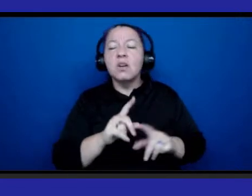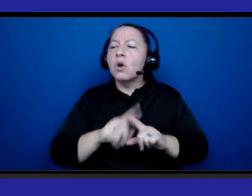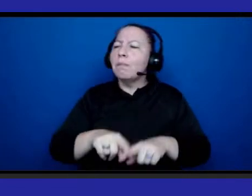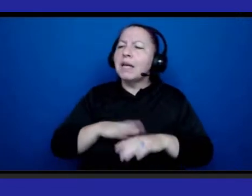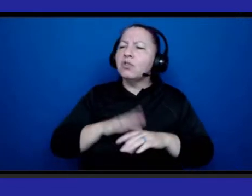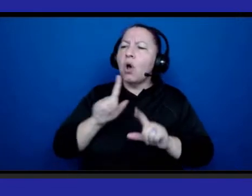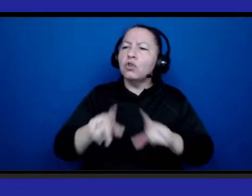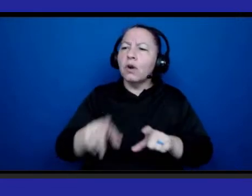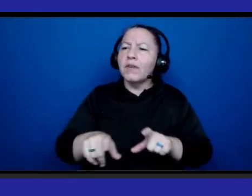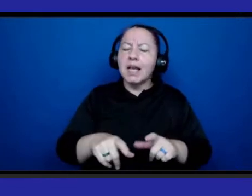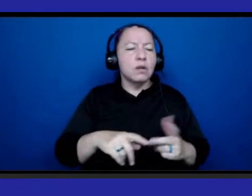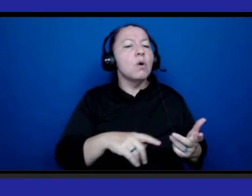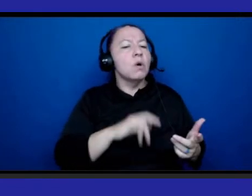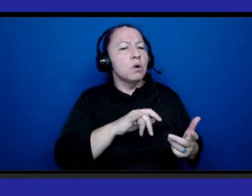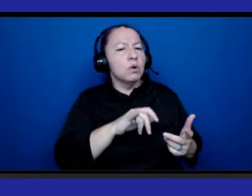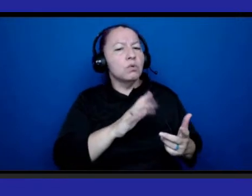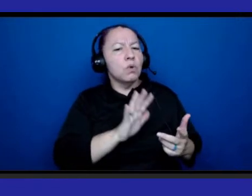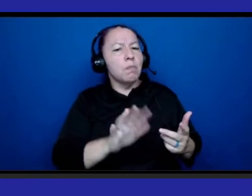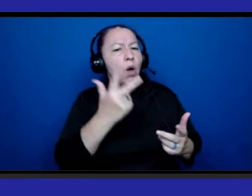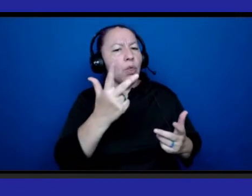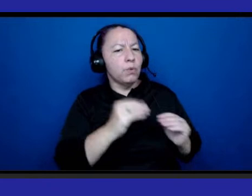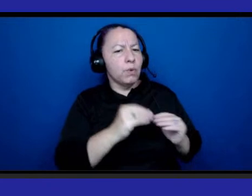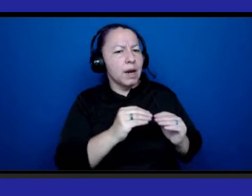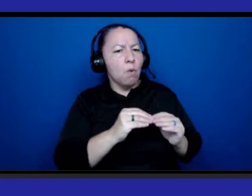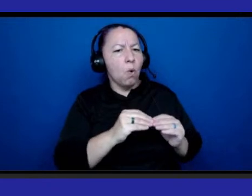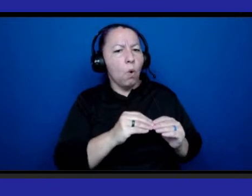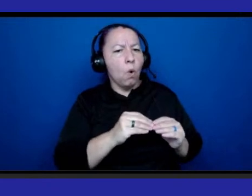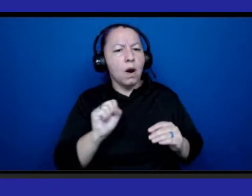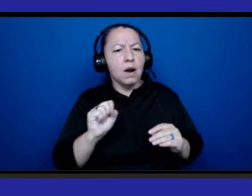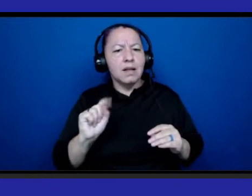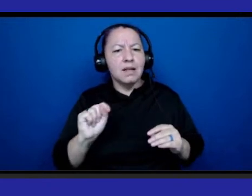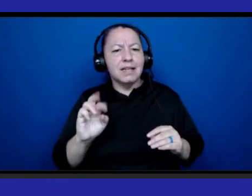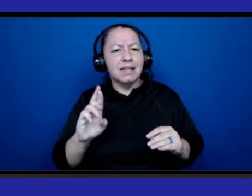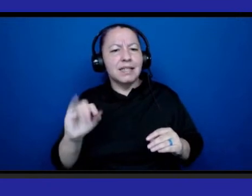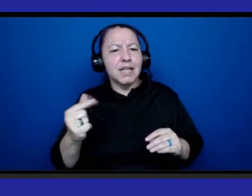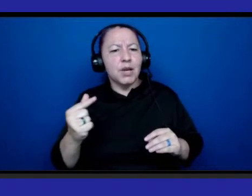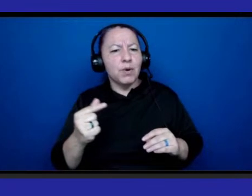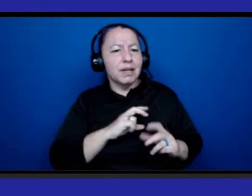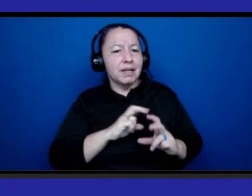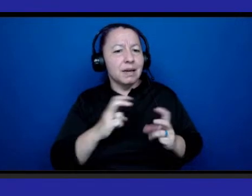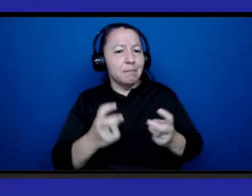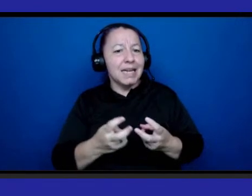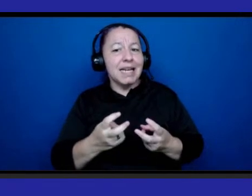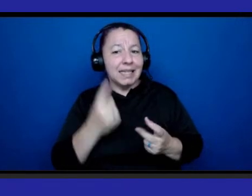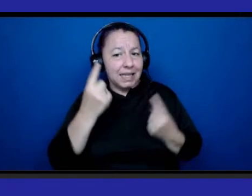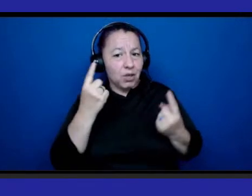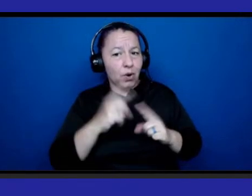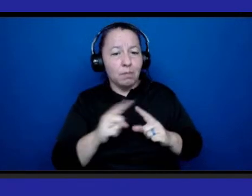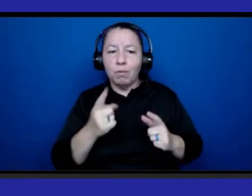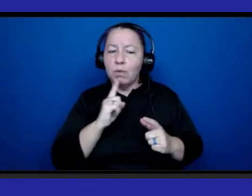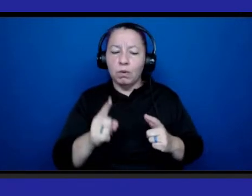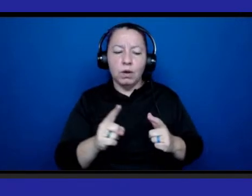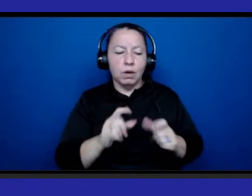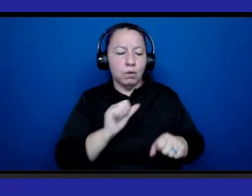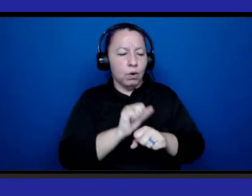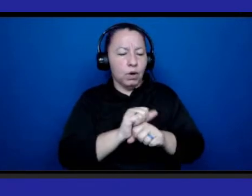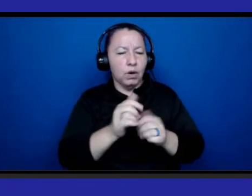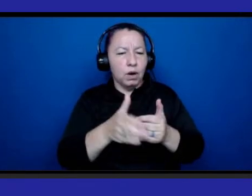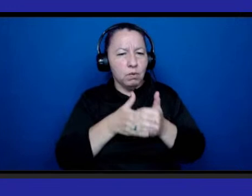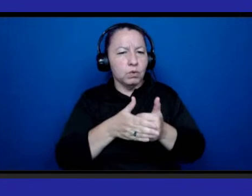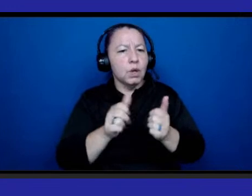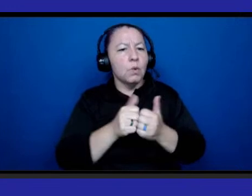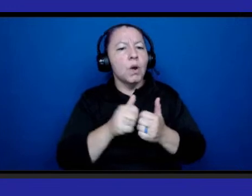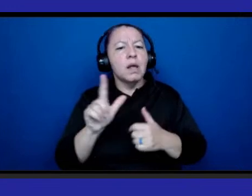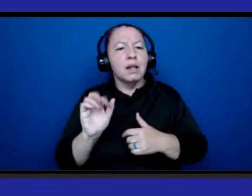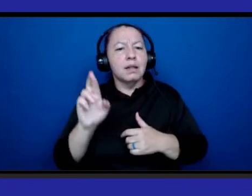there are approximately 3 more that the steering committee's considering. But we work very closely with labor relations and